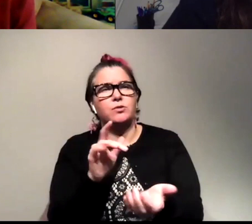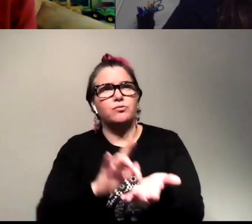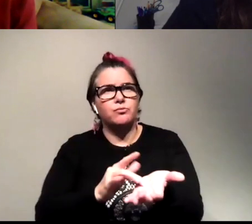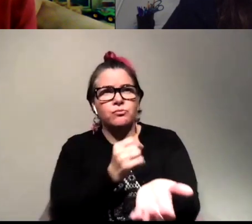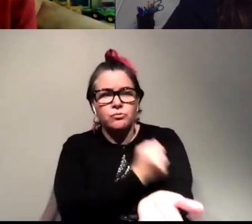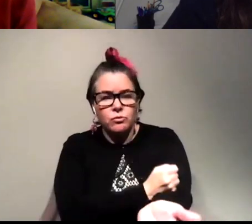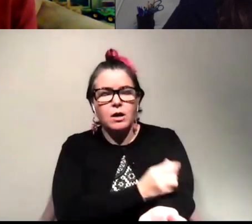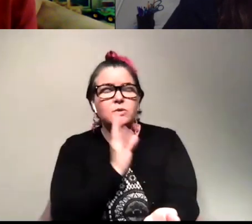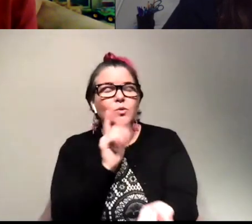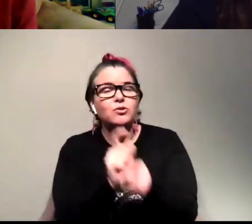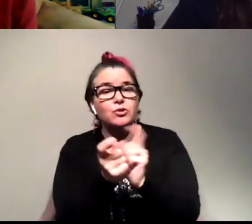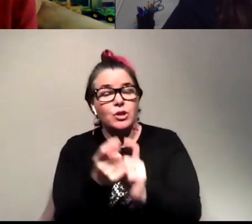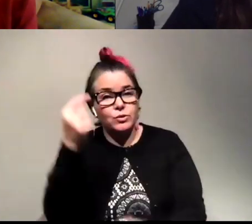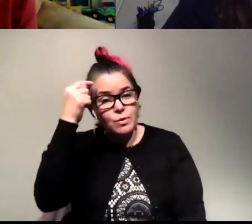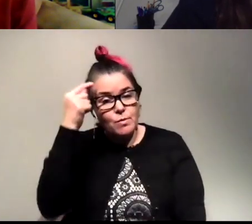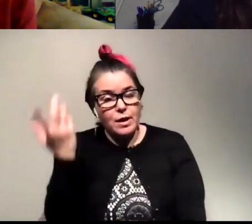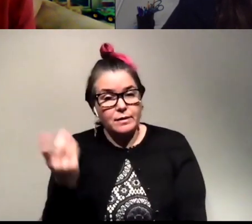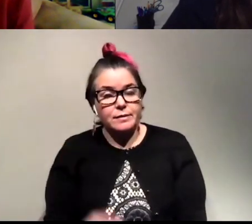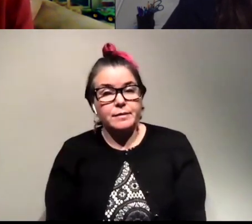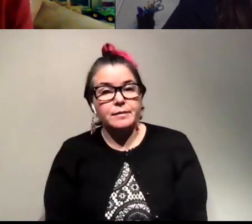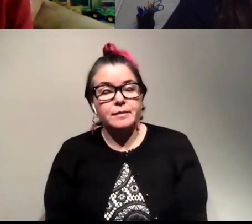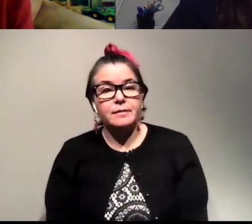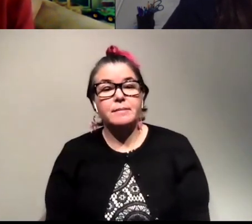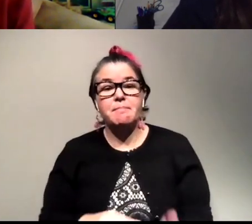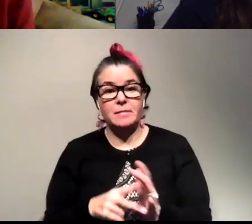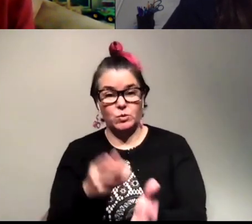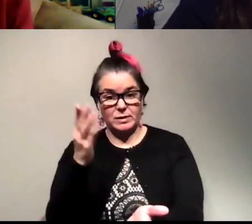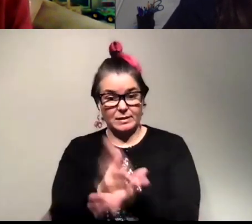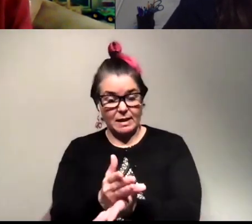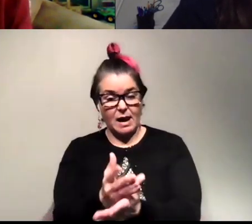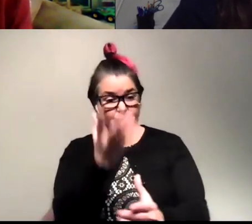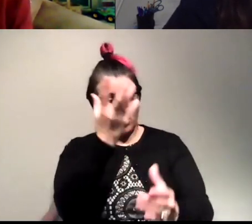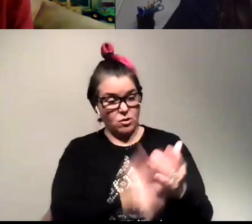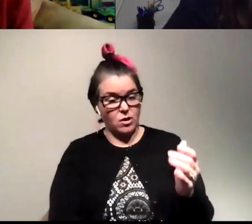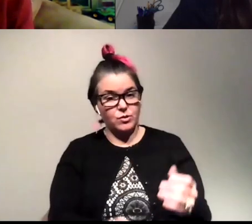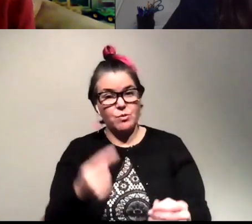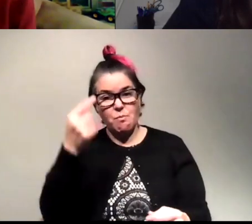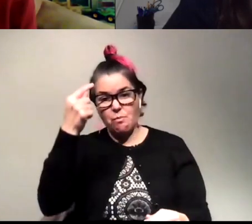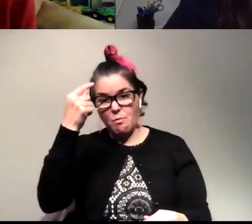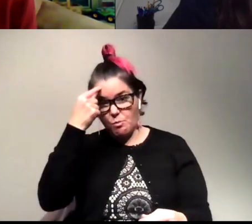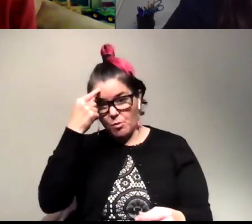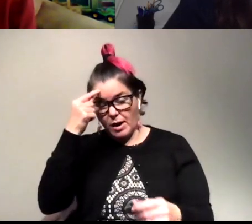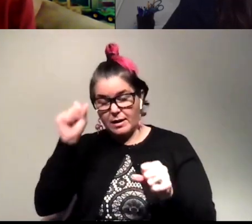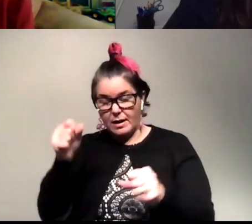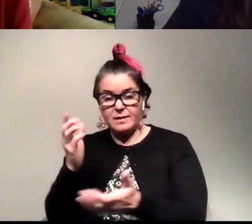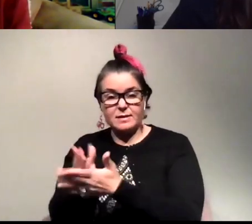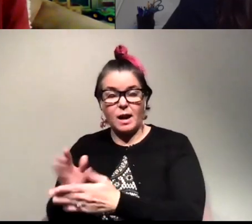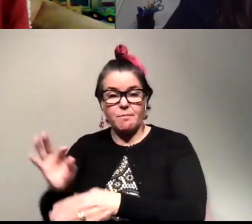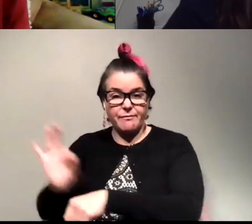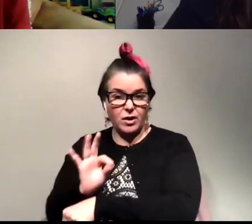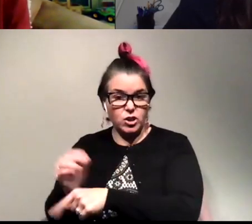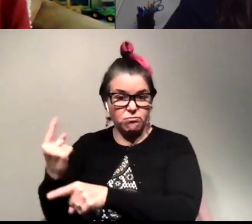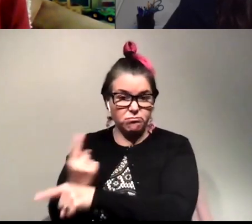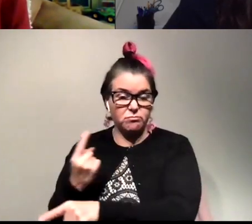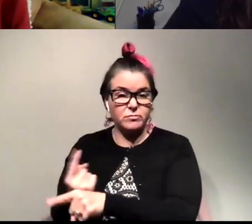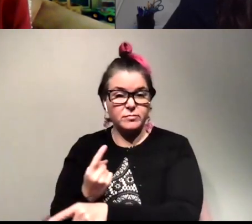changing your brain, to the point at which if you stop taking it, your brain can stop working properly and stop